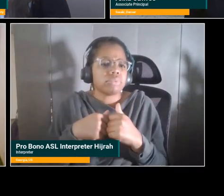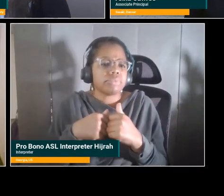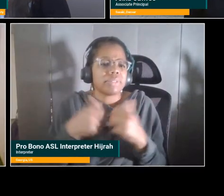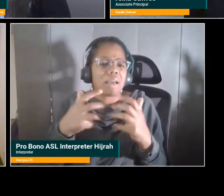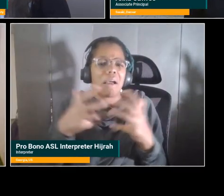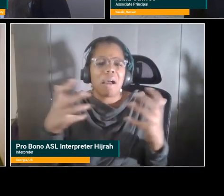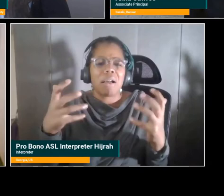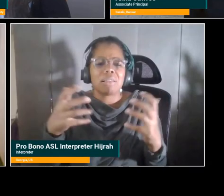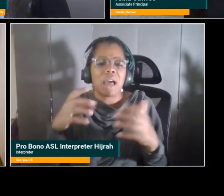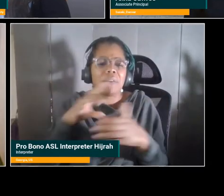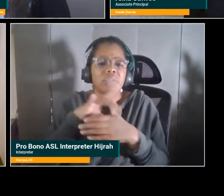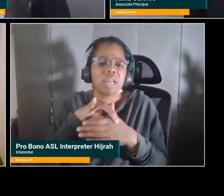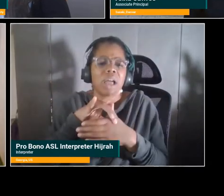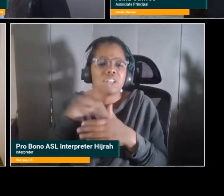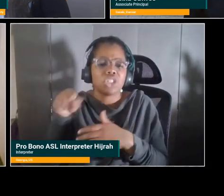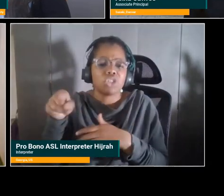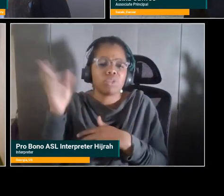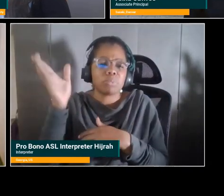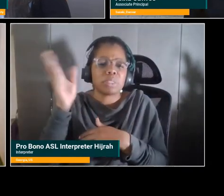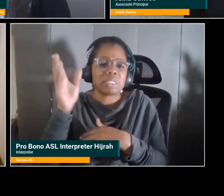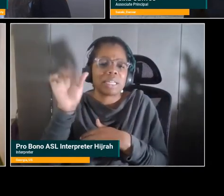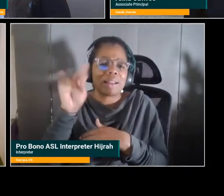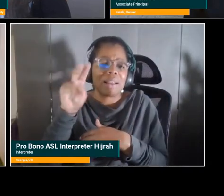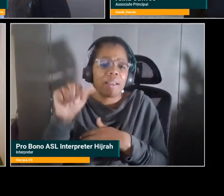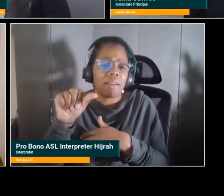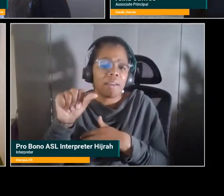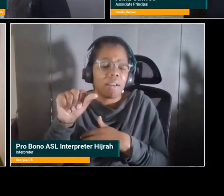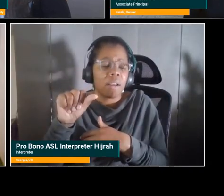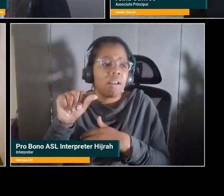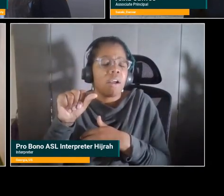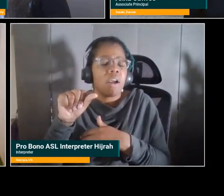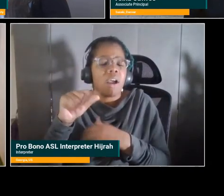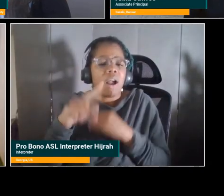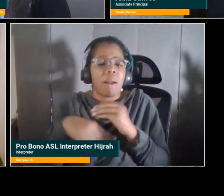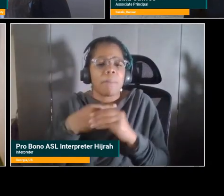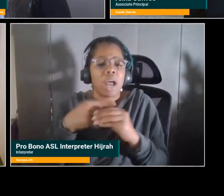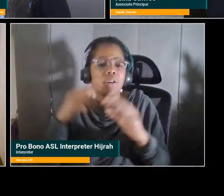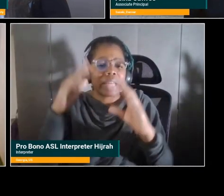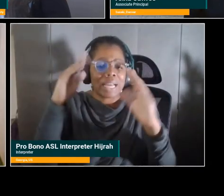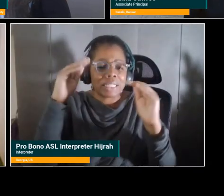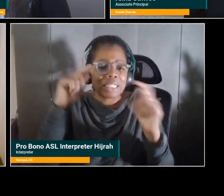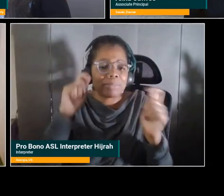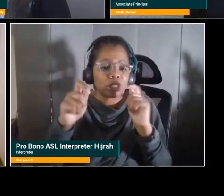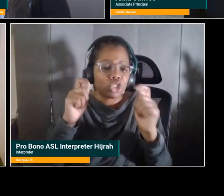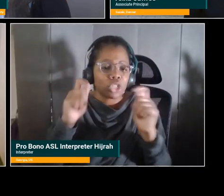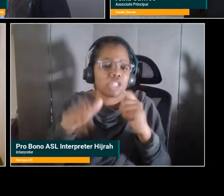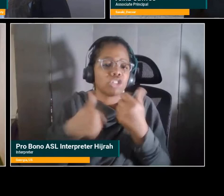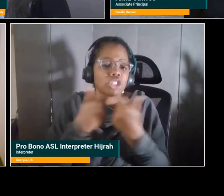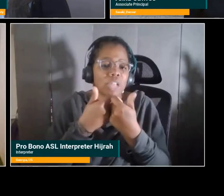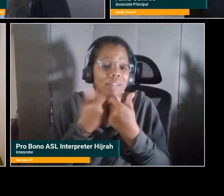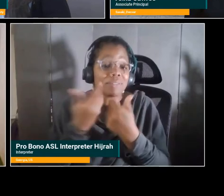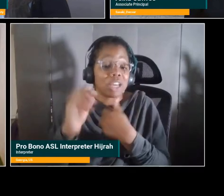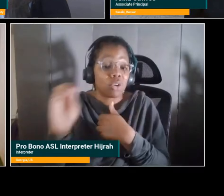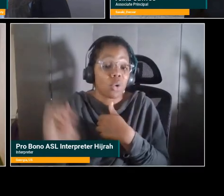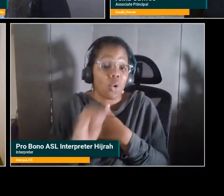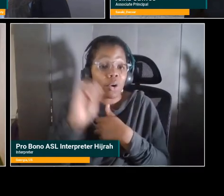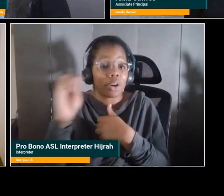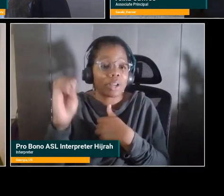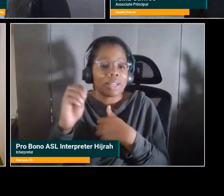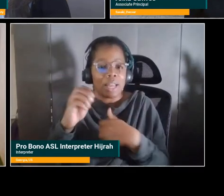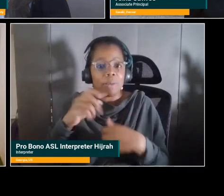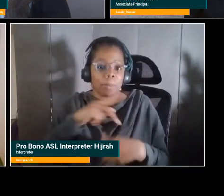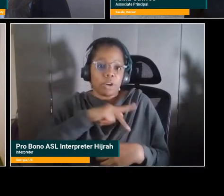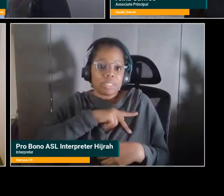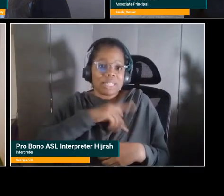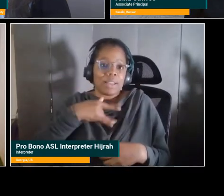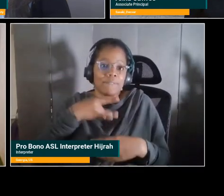a lot of the content that you presented, Anna, about sort of anticipated changes and challenges in Oregon, speaking personally, feel